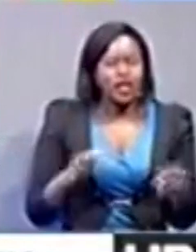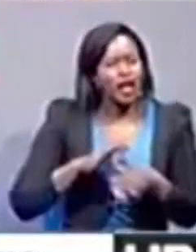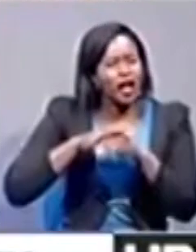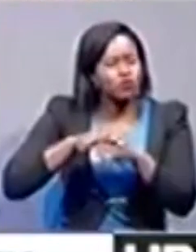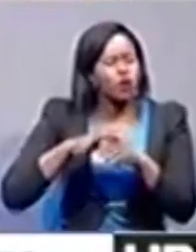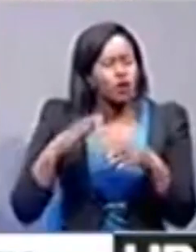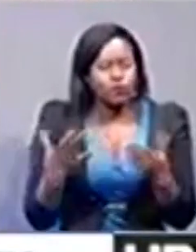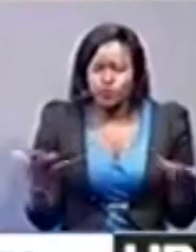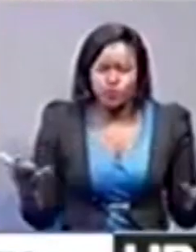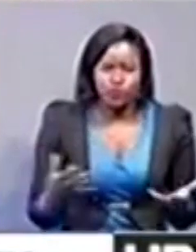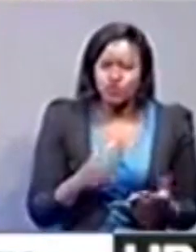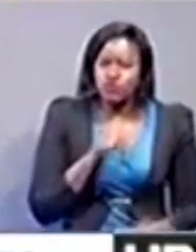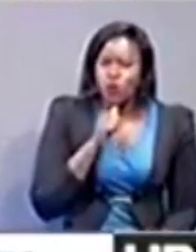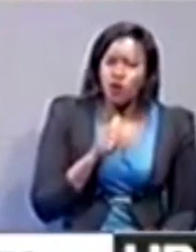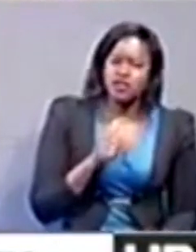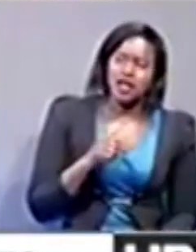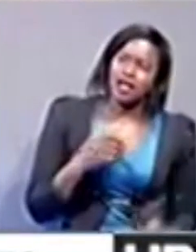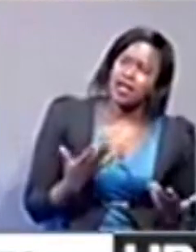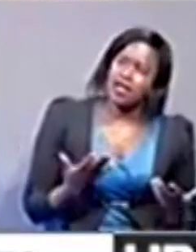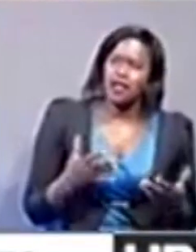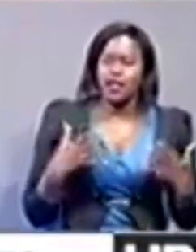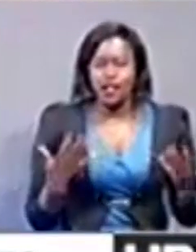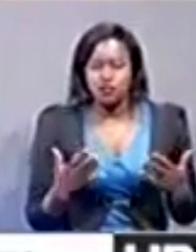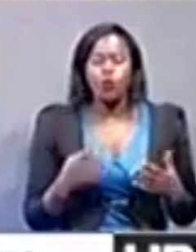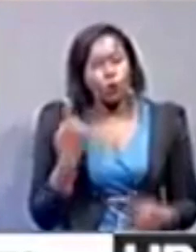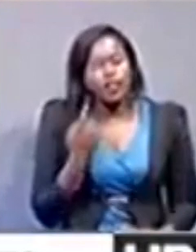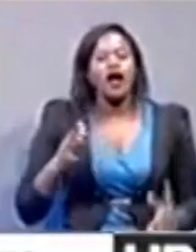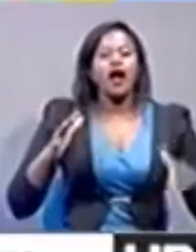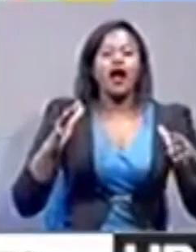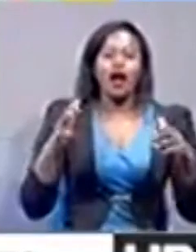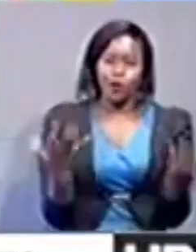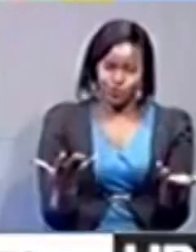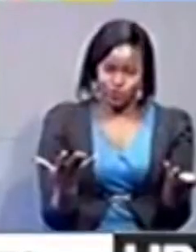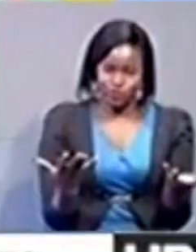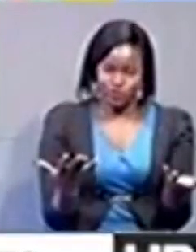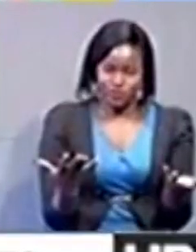It is not on the whether, it is on the how.